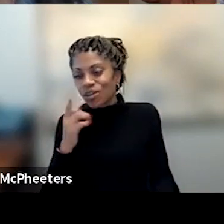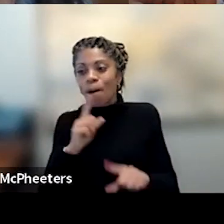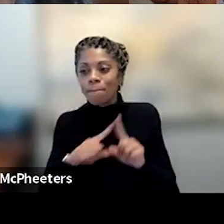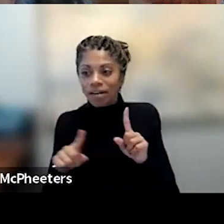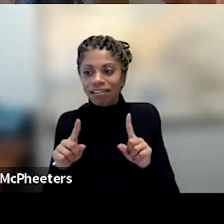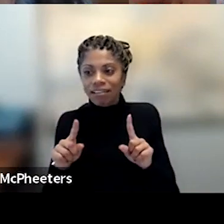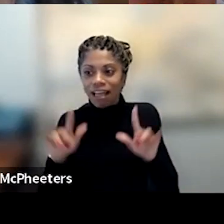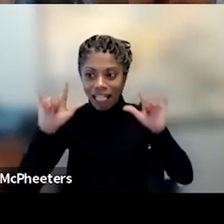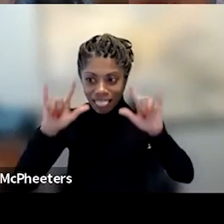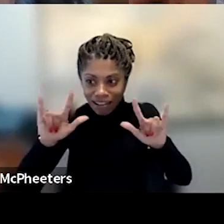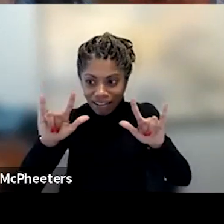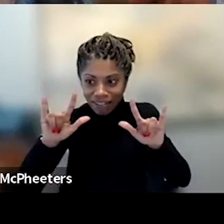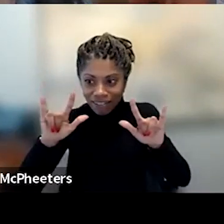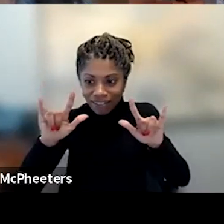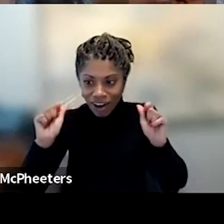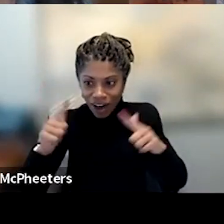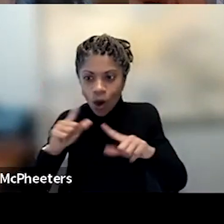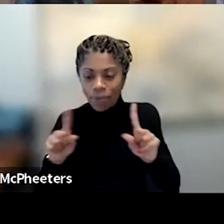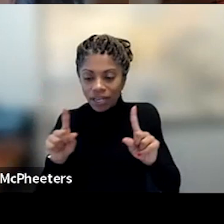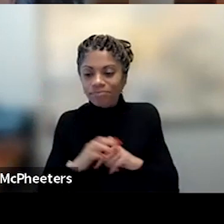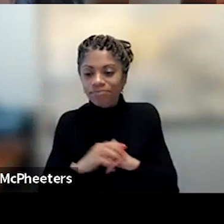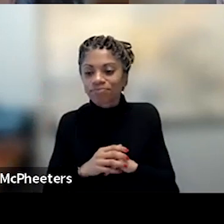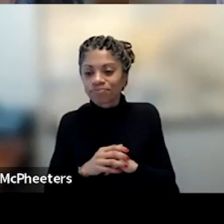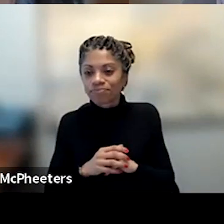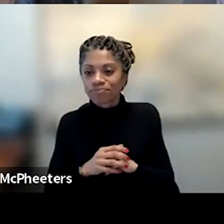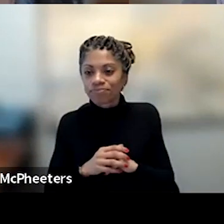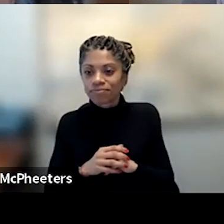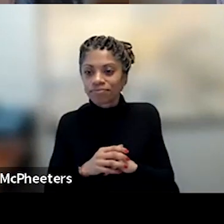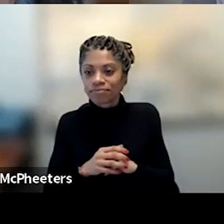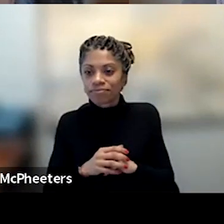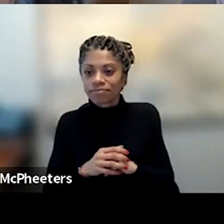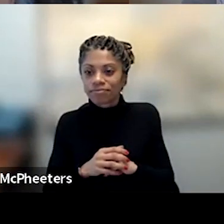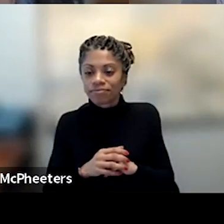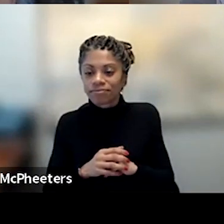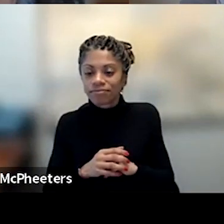like when consultants create tools, our best case